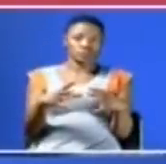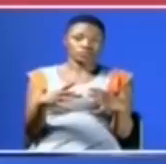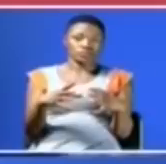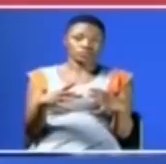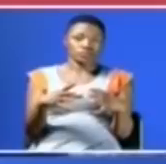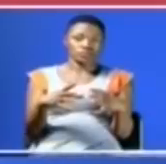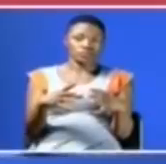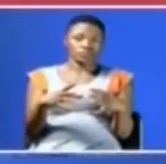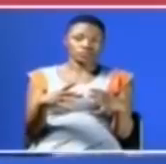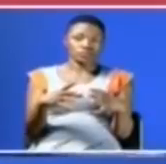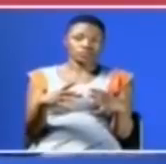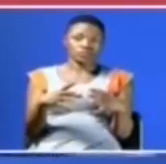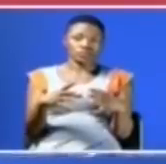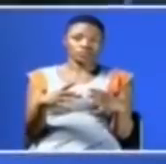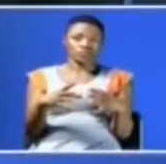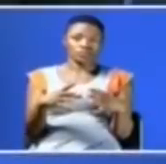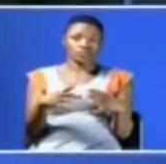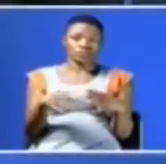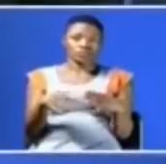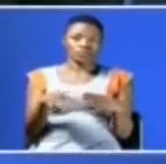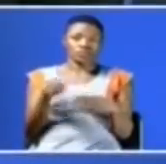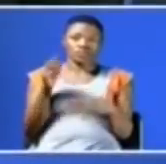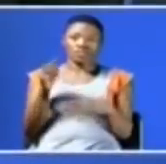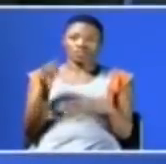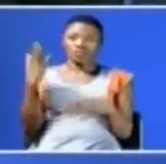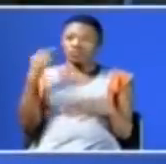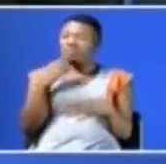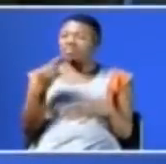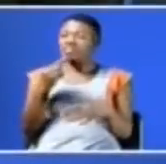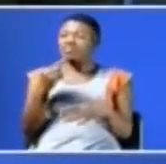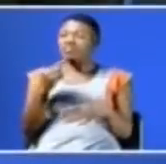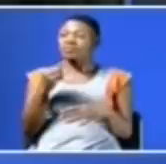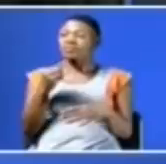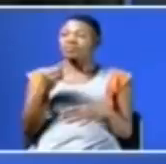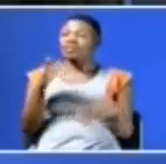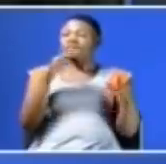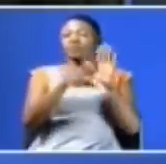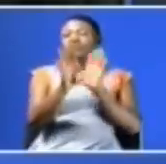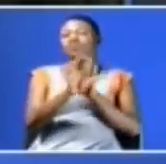democracy. Yes, consociational democracy. There's something he said about fidelity to the constitution.